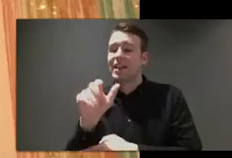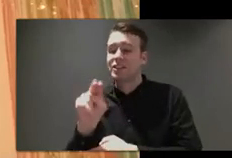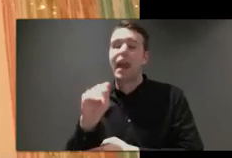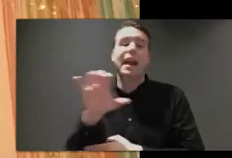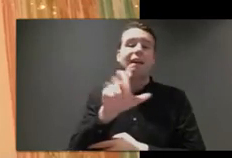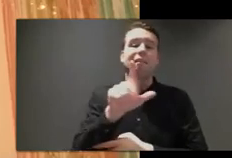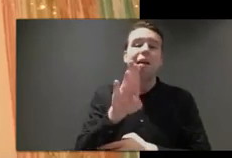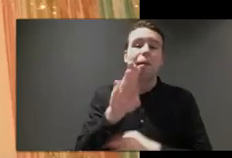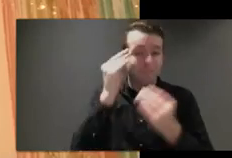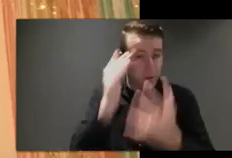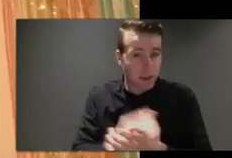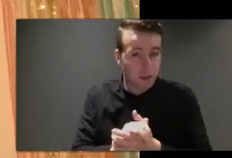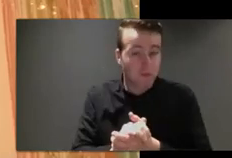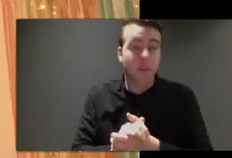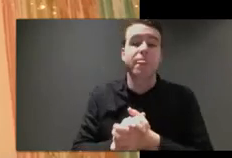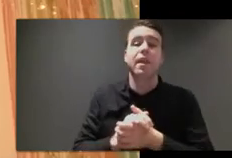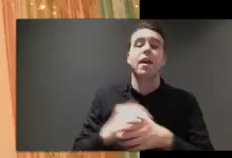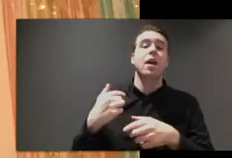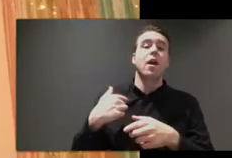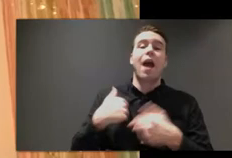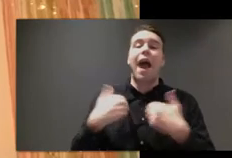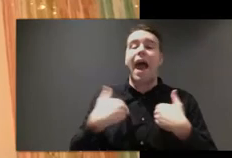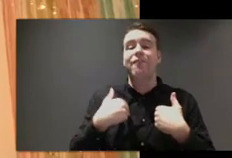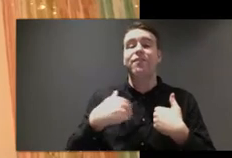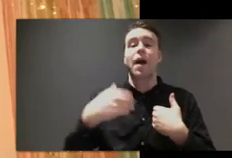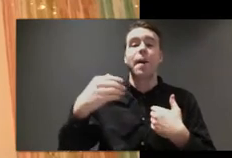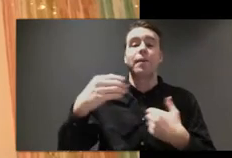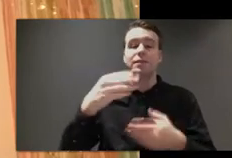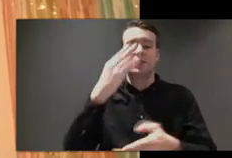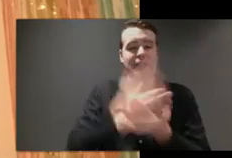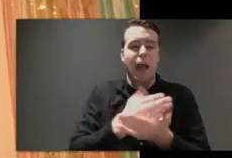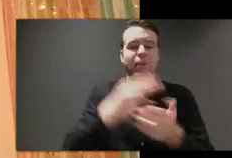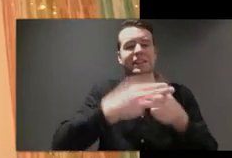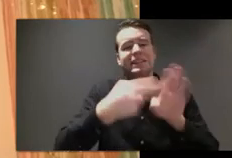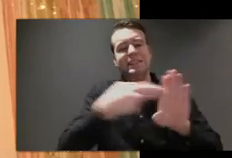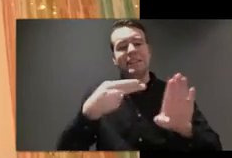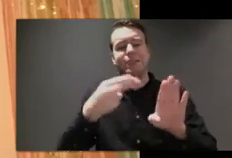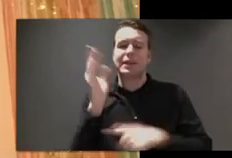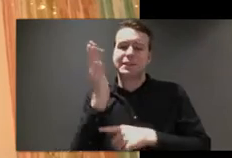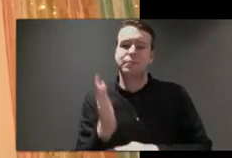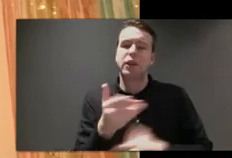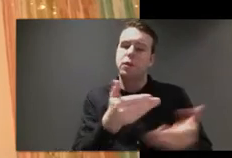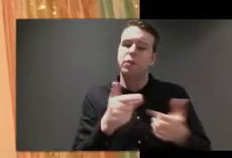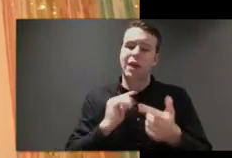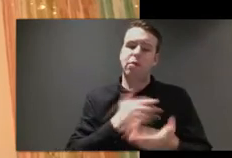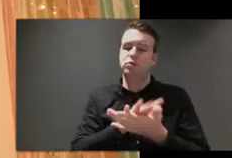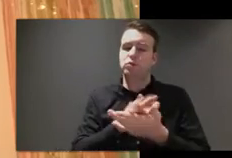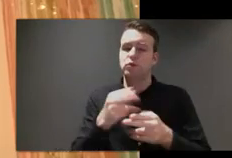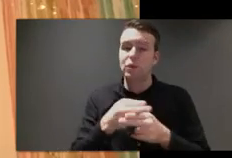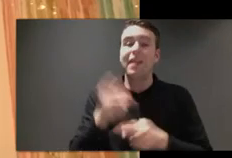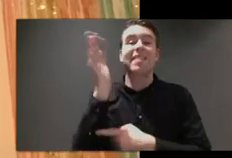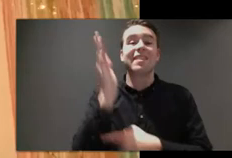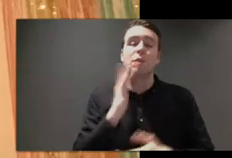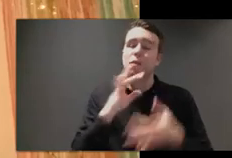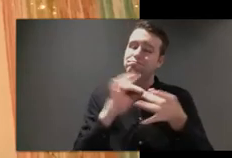information. NAMI Club is bringing Stop Stigma speakers to speak to the school via Zoom. The speakers will share their